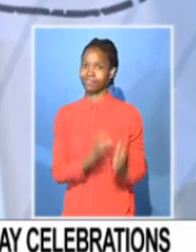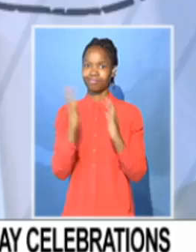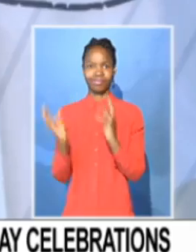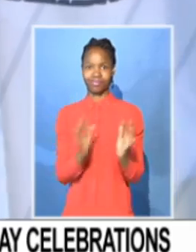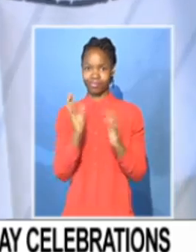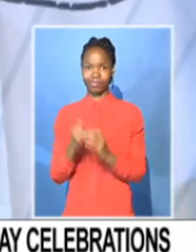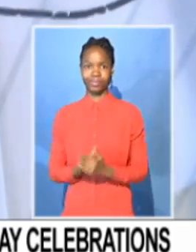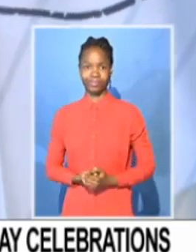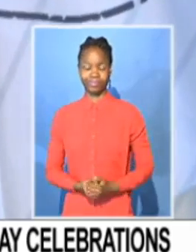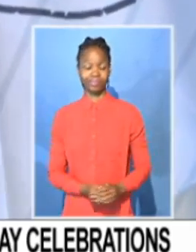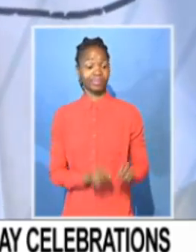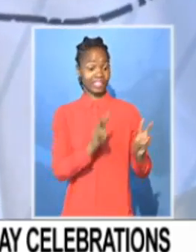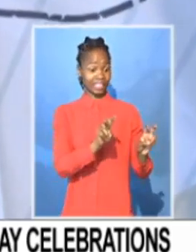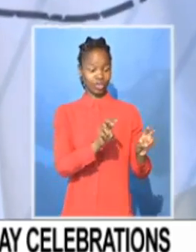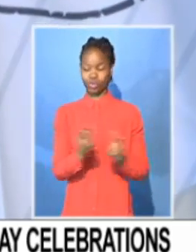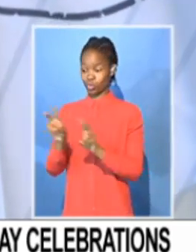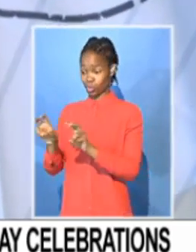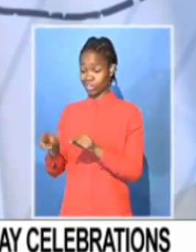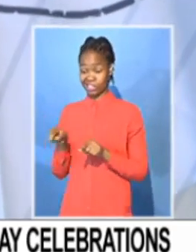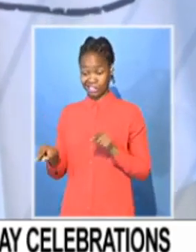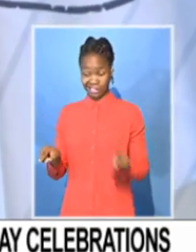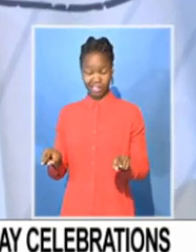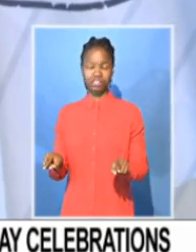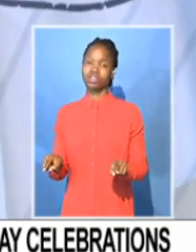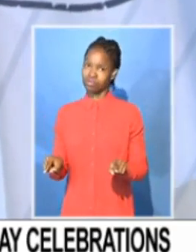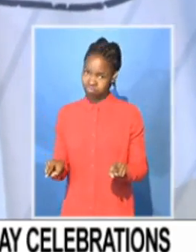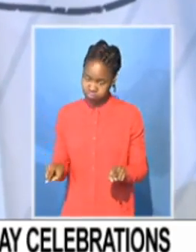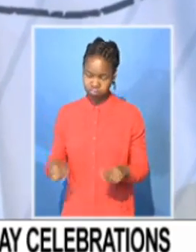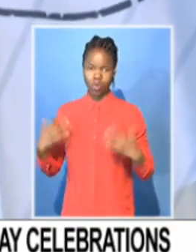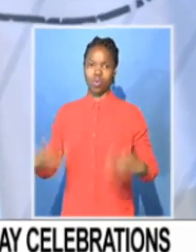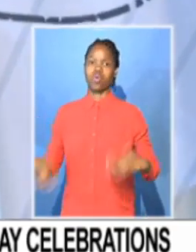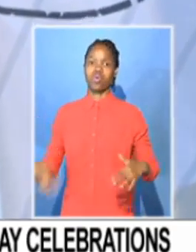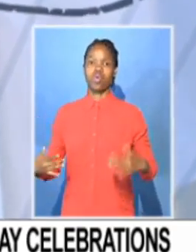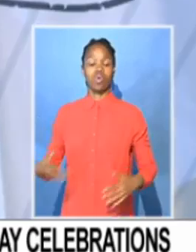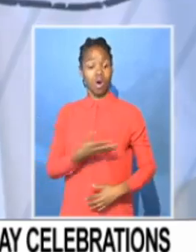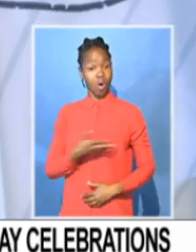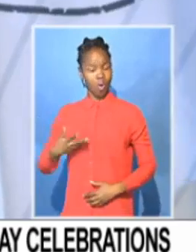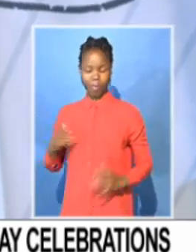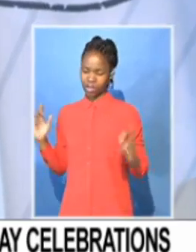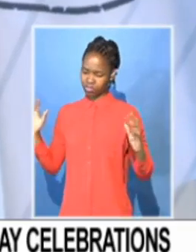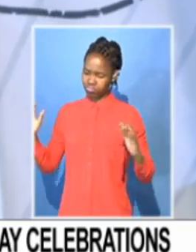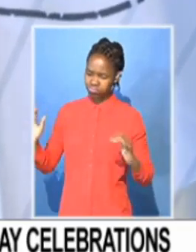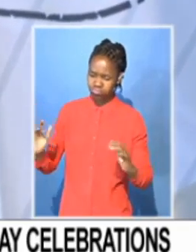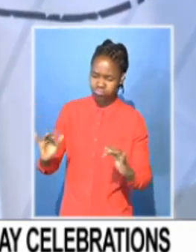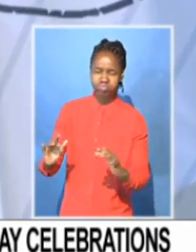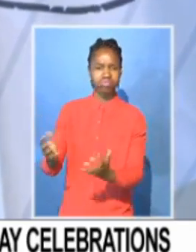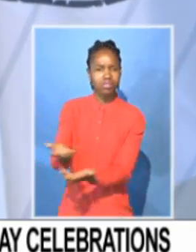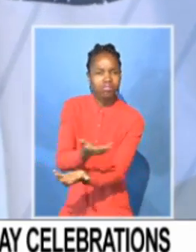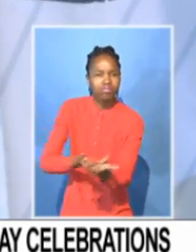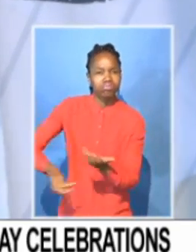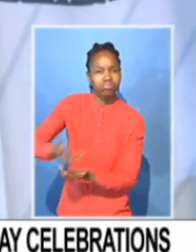These are matters that women must talk about when they meet, when they think